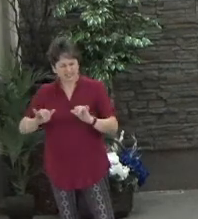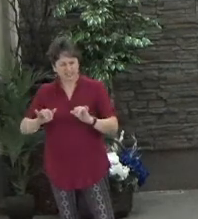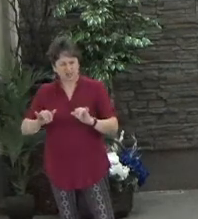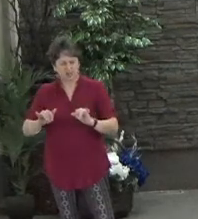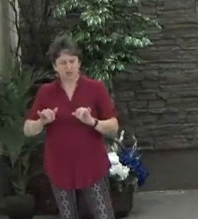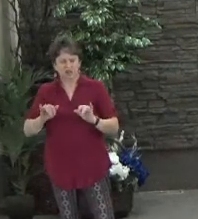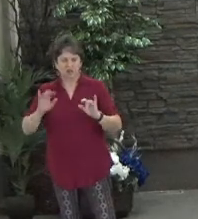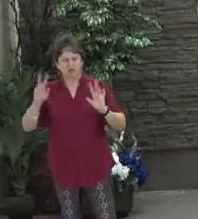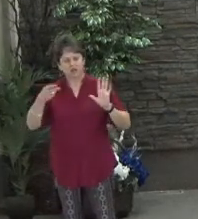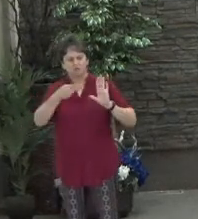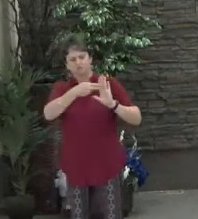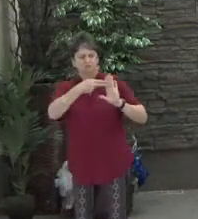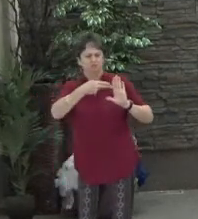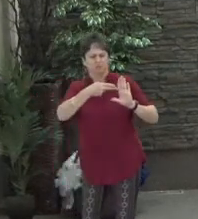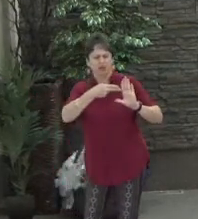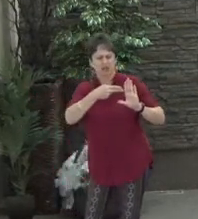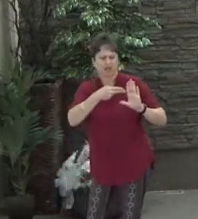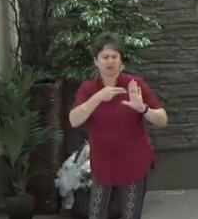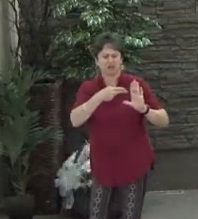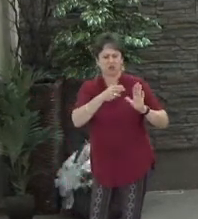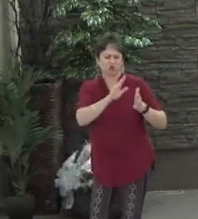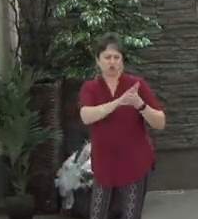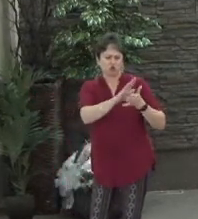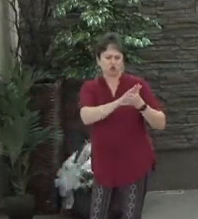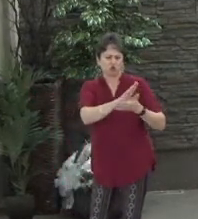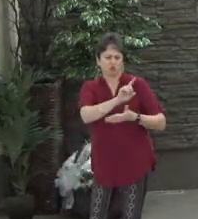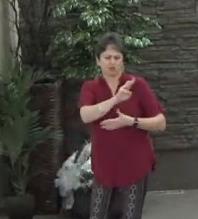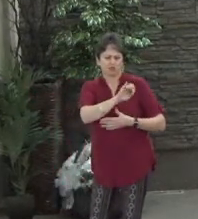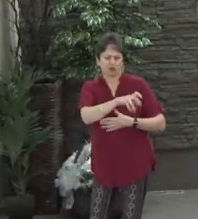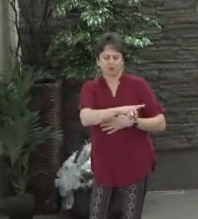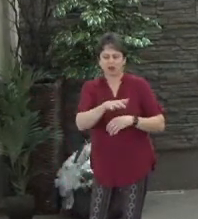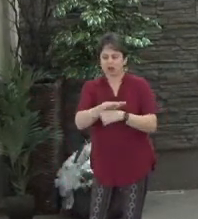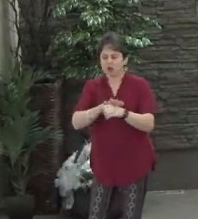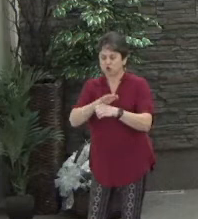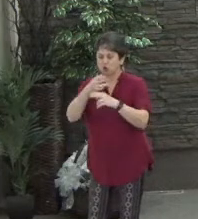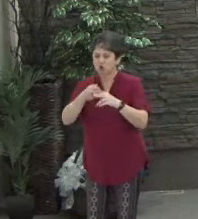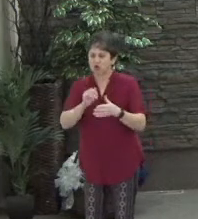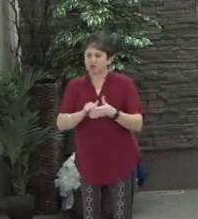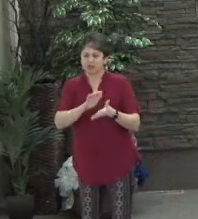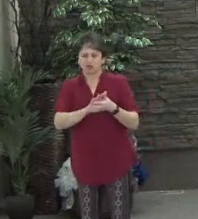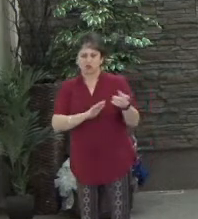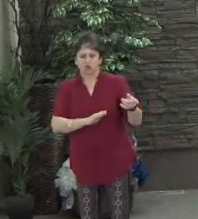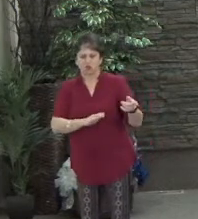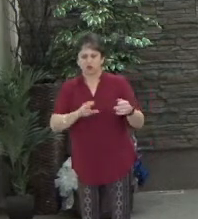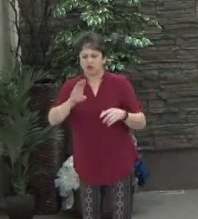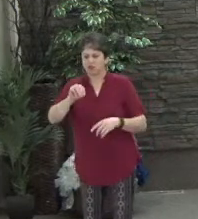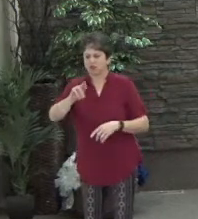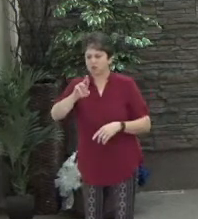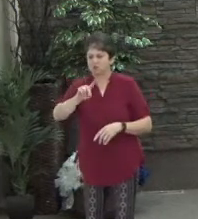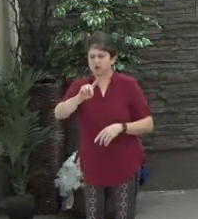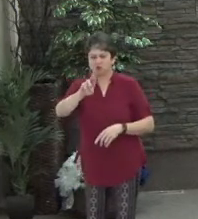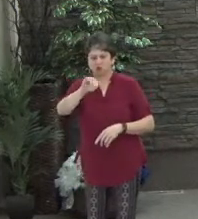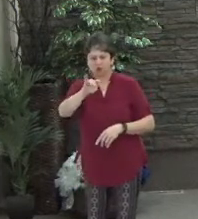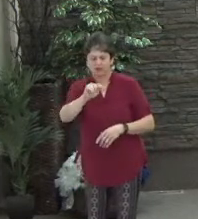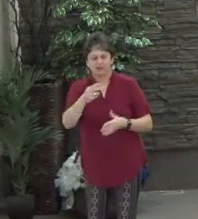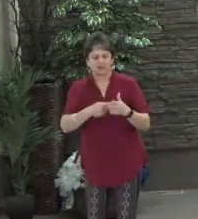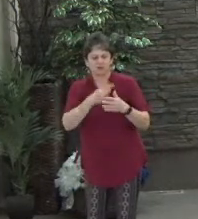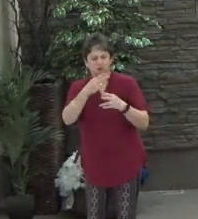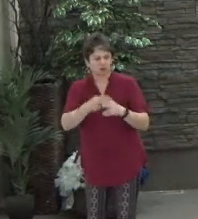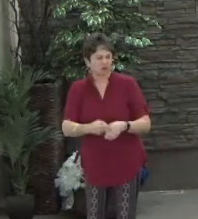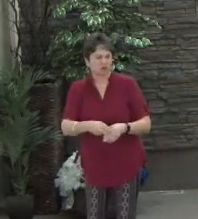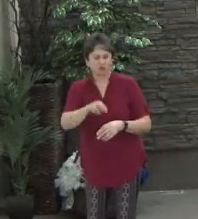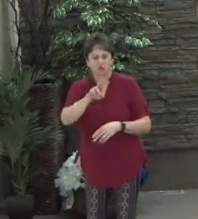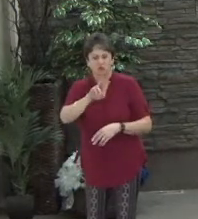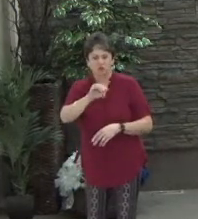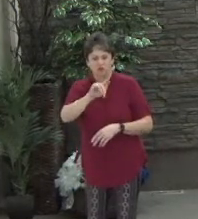stigma of being the school in a dump stuck. And locals called that school the Mud Rats. Sometimes they called them the